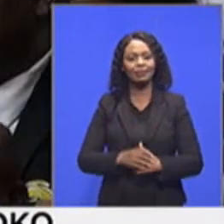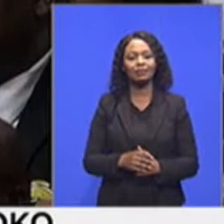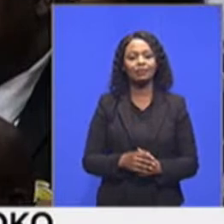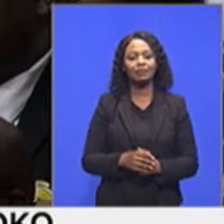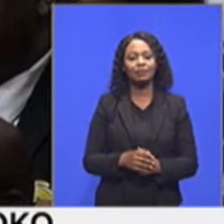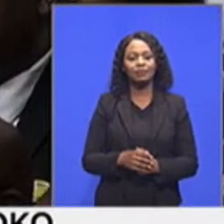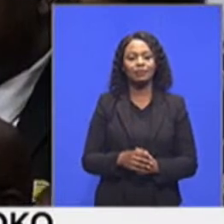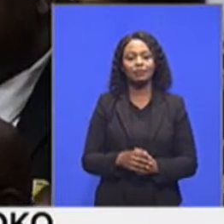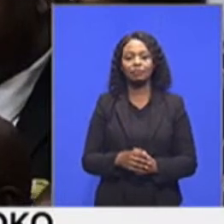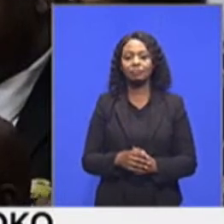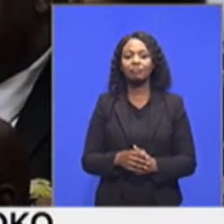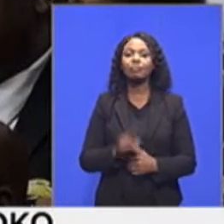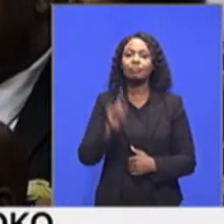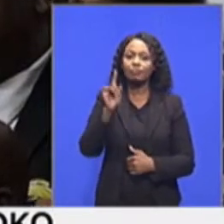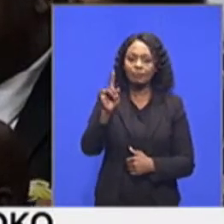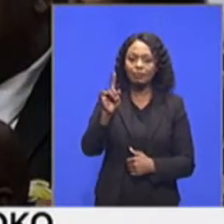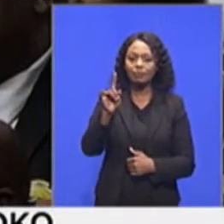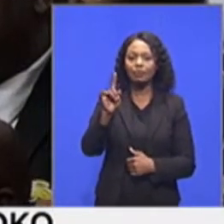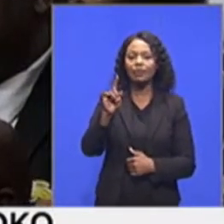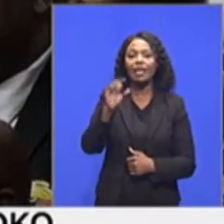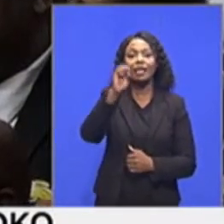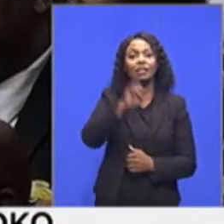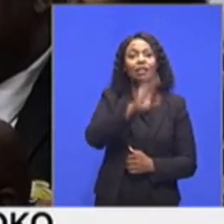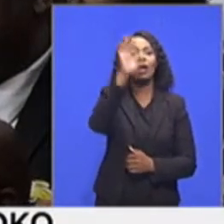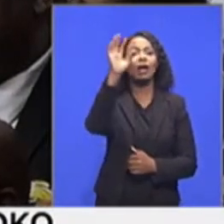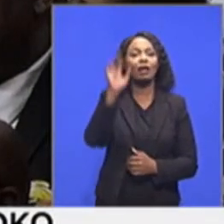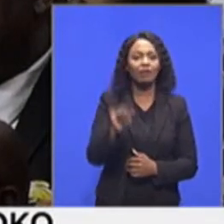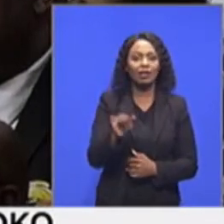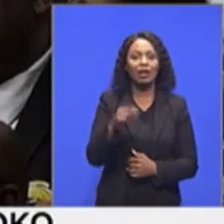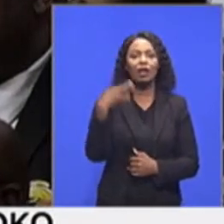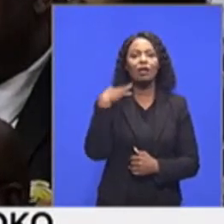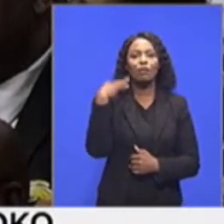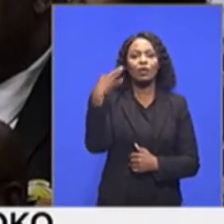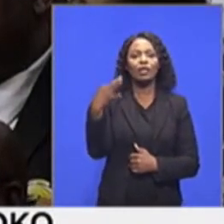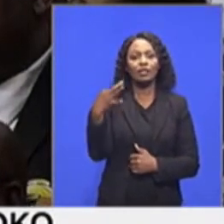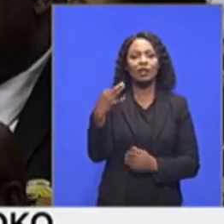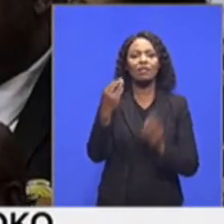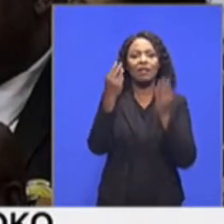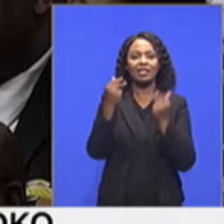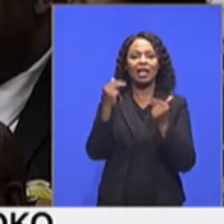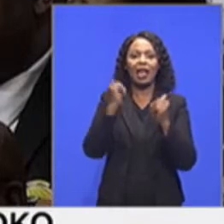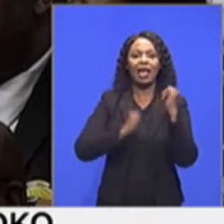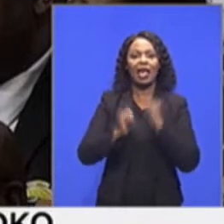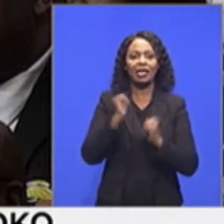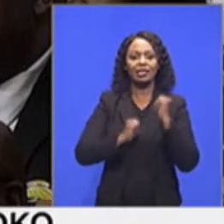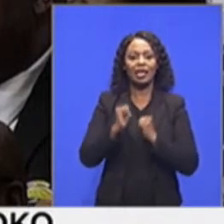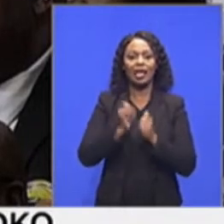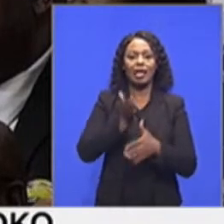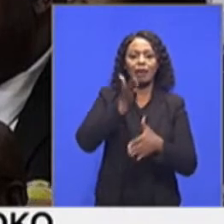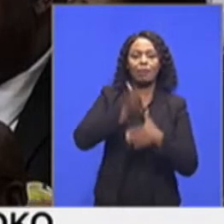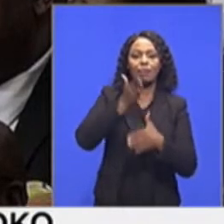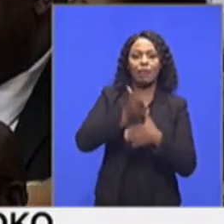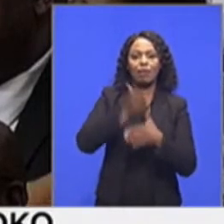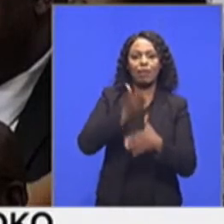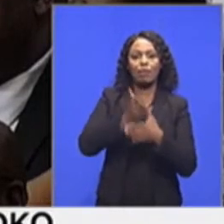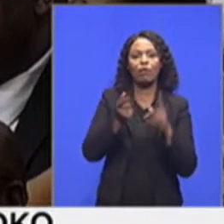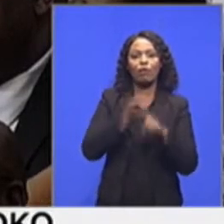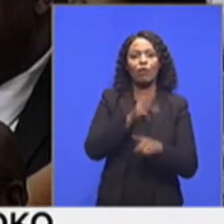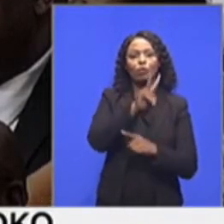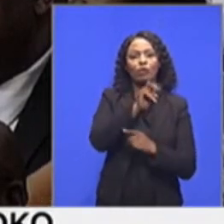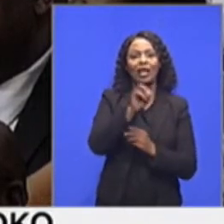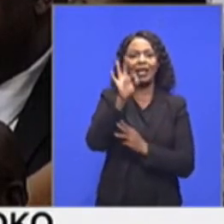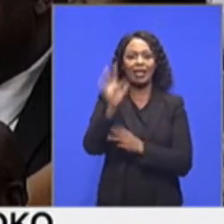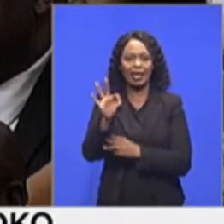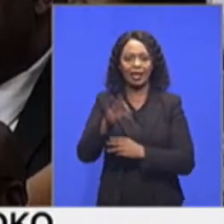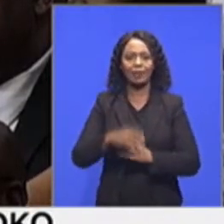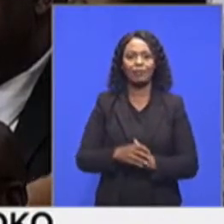South Africa has been a voluntary member of the Financial Action Task Force since 2003, which